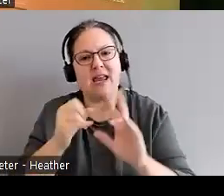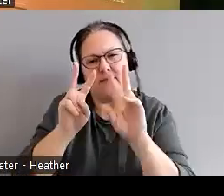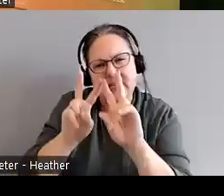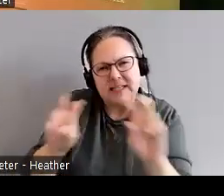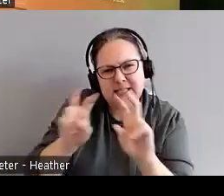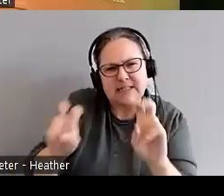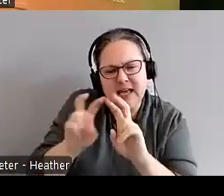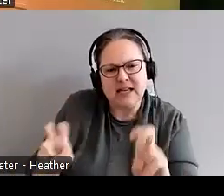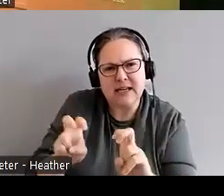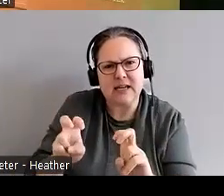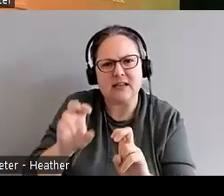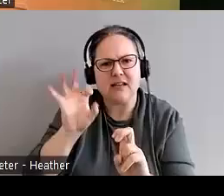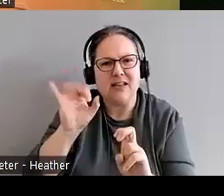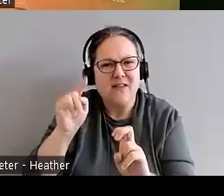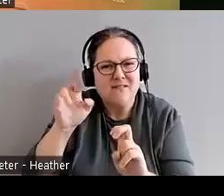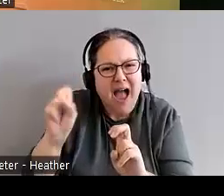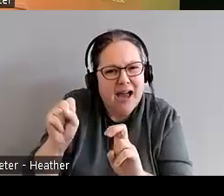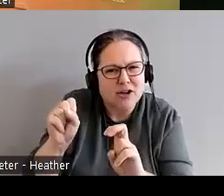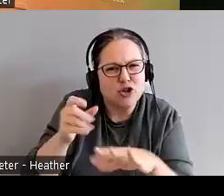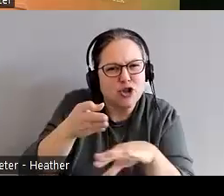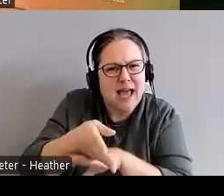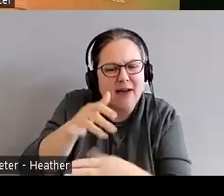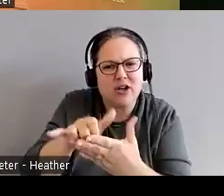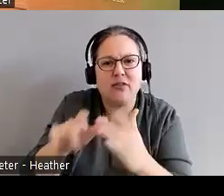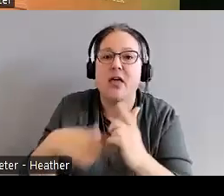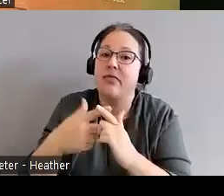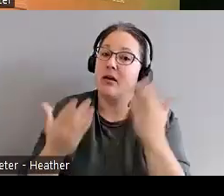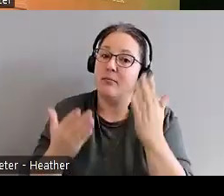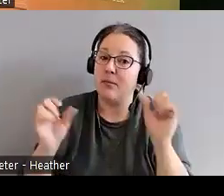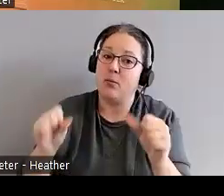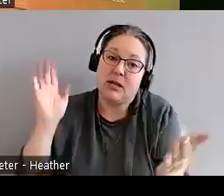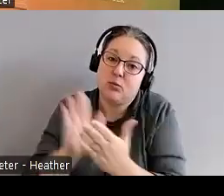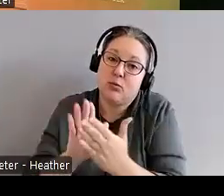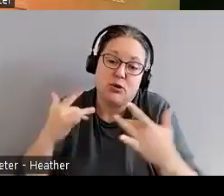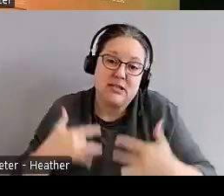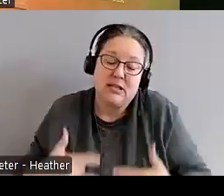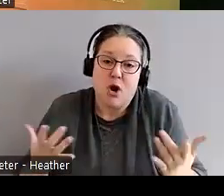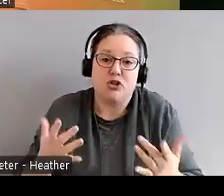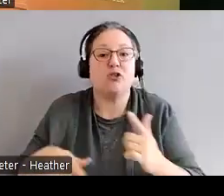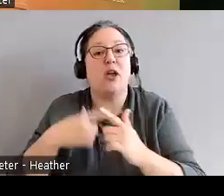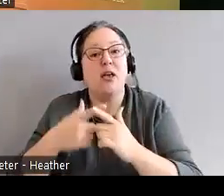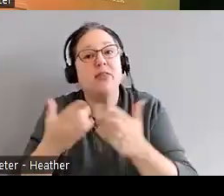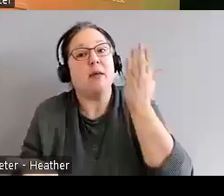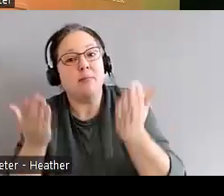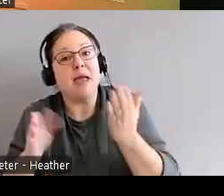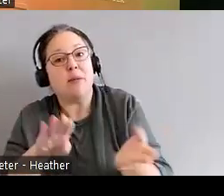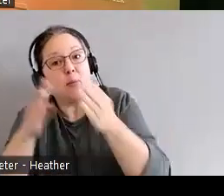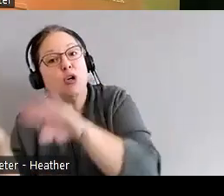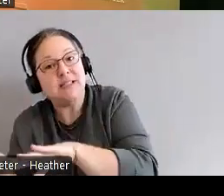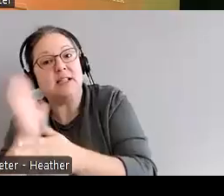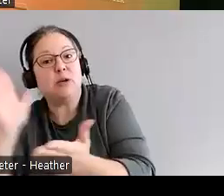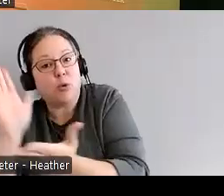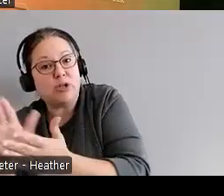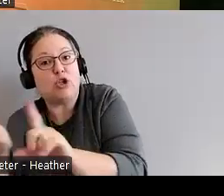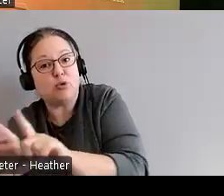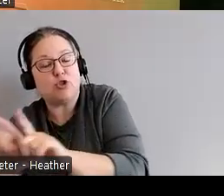factors, maybe I can reduce post-CABG depression and subsequently post-CABG morbidity and mortality, was kind